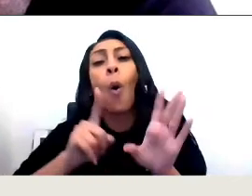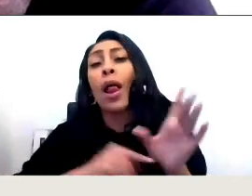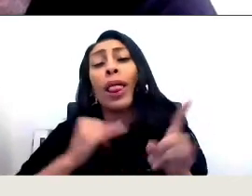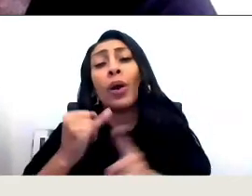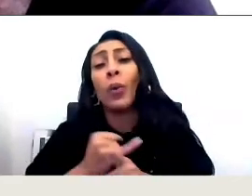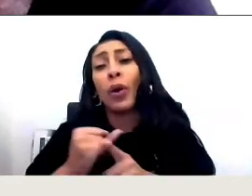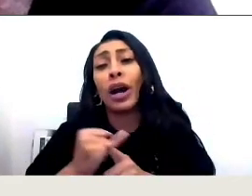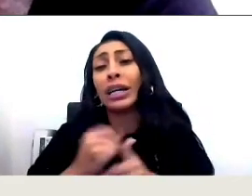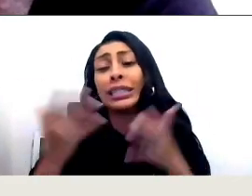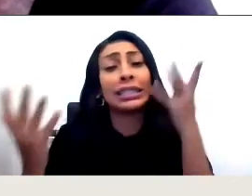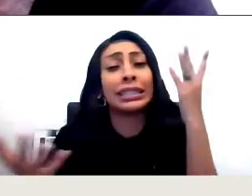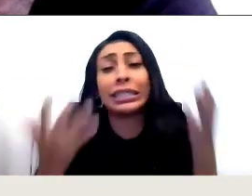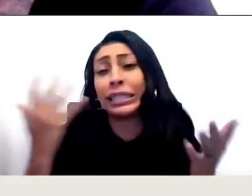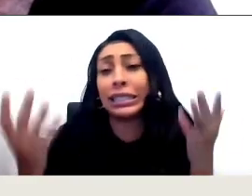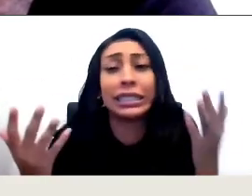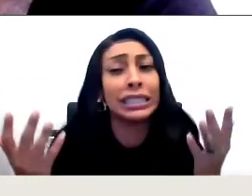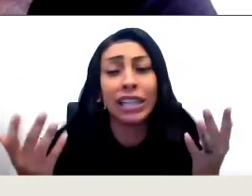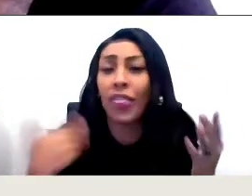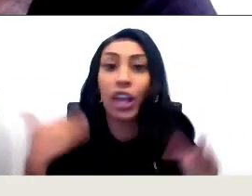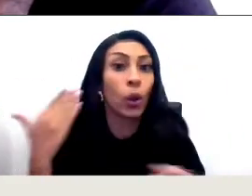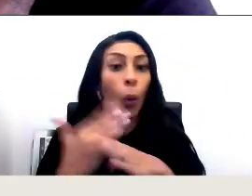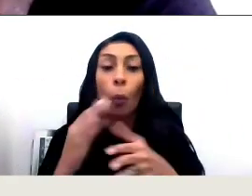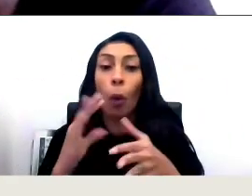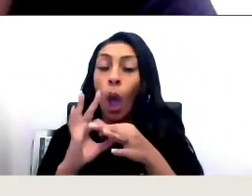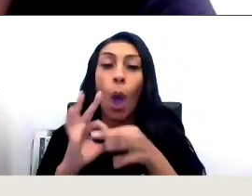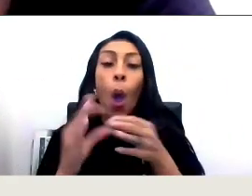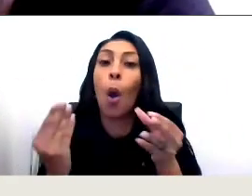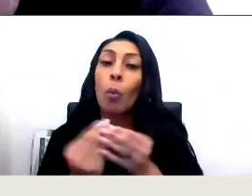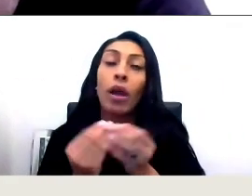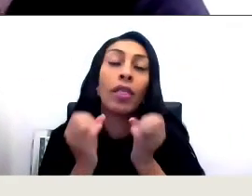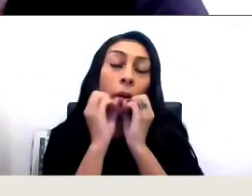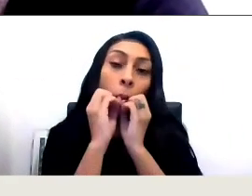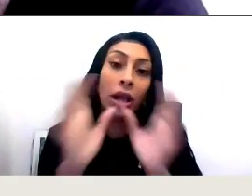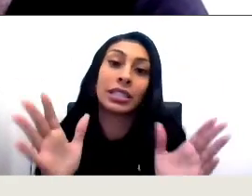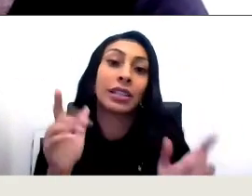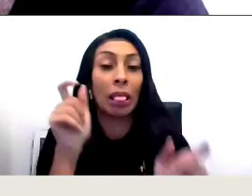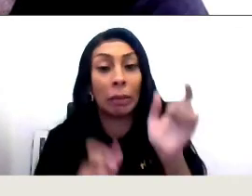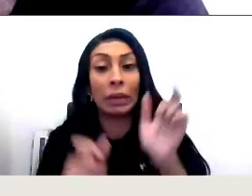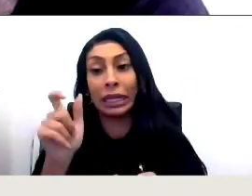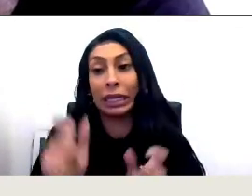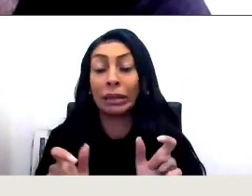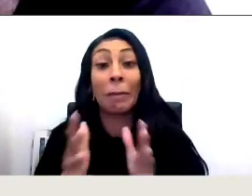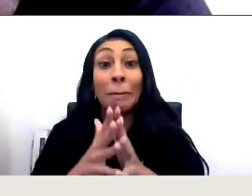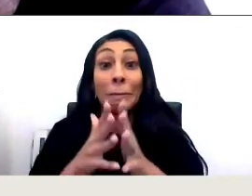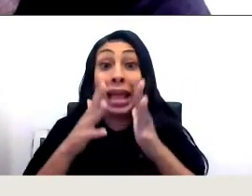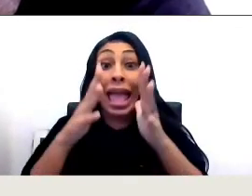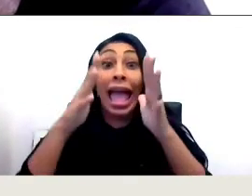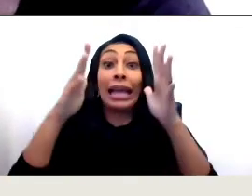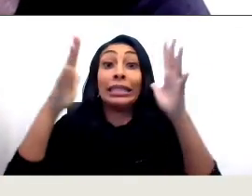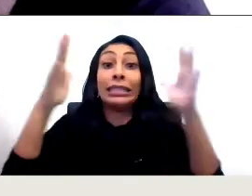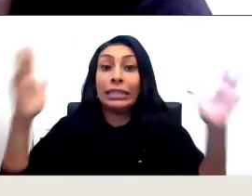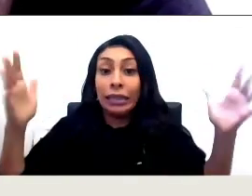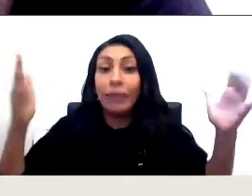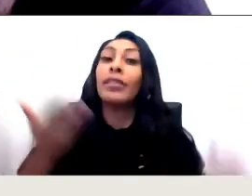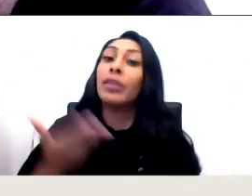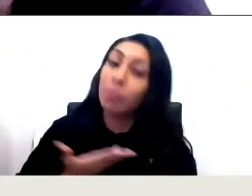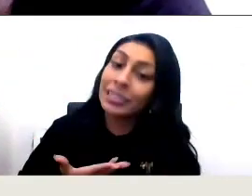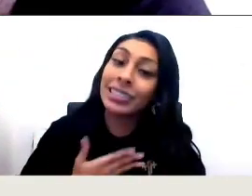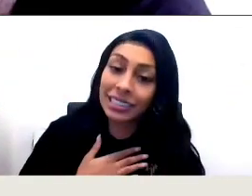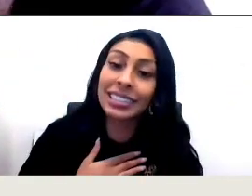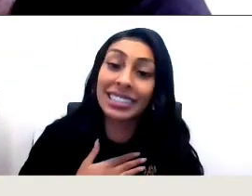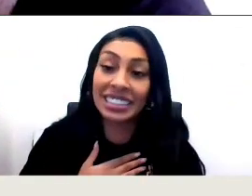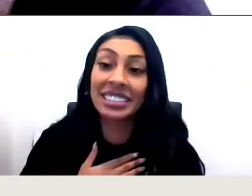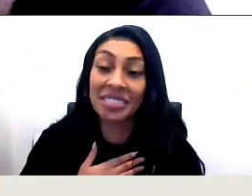is, as I say, a kind of compelling place. And you get to work with extraordinary people. It's a massive business. And the